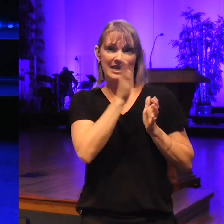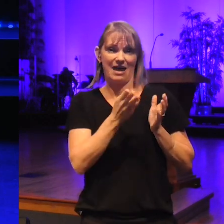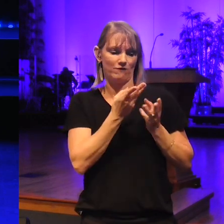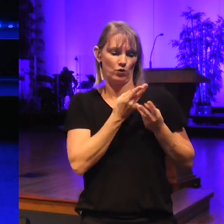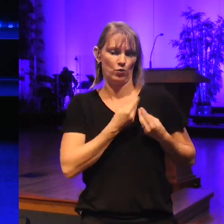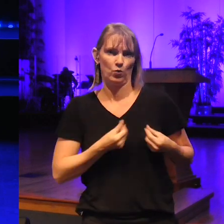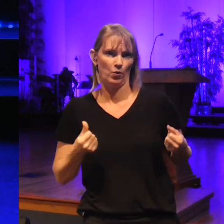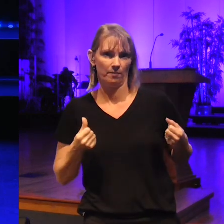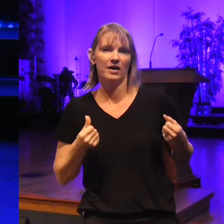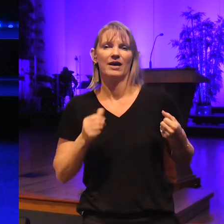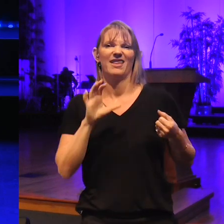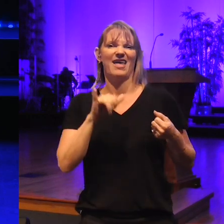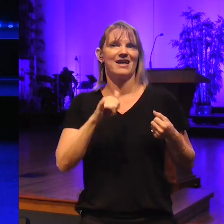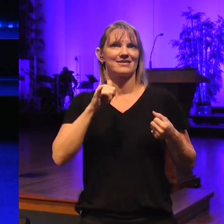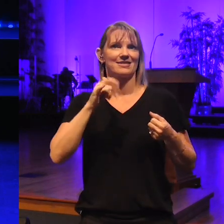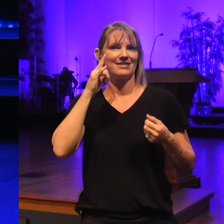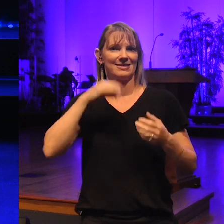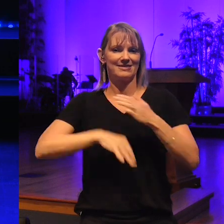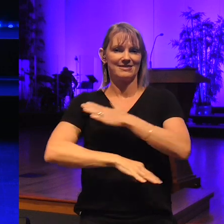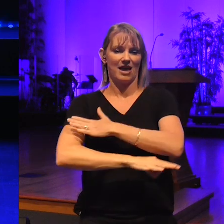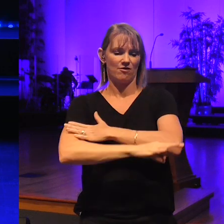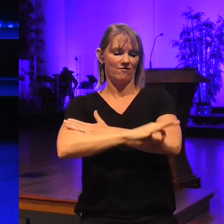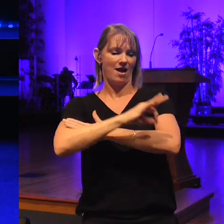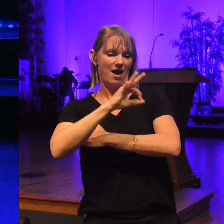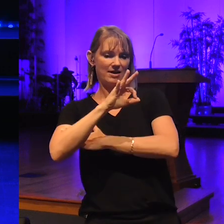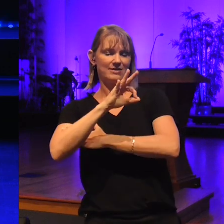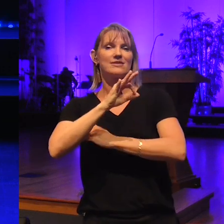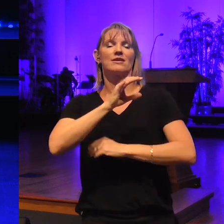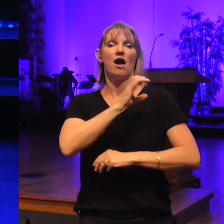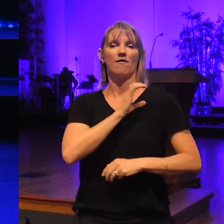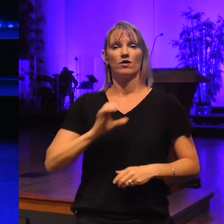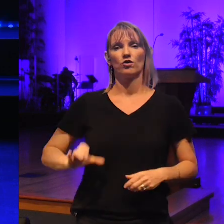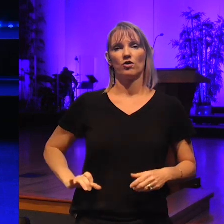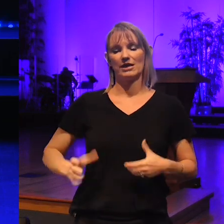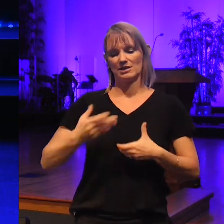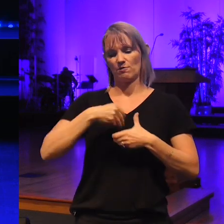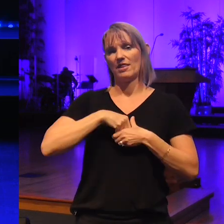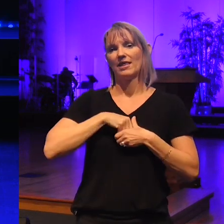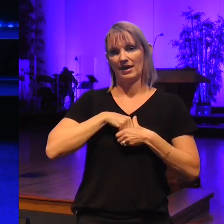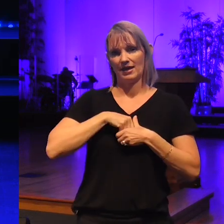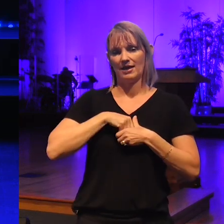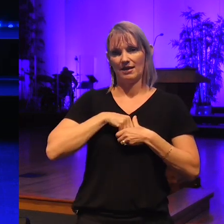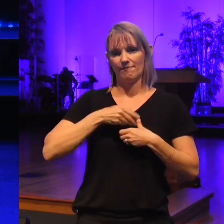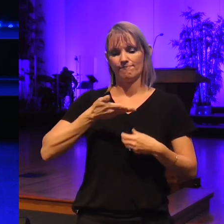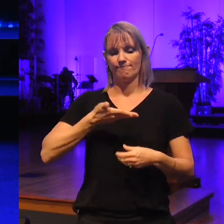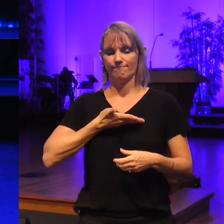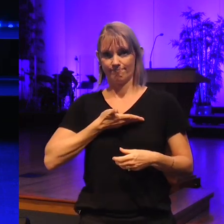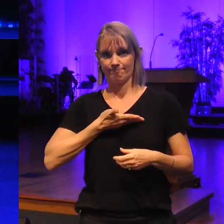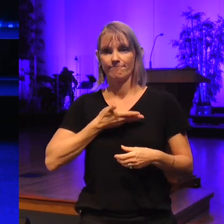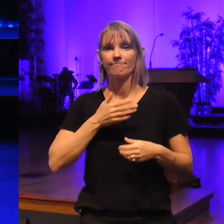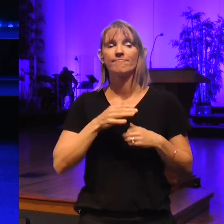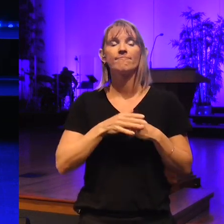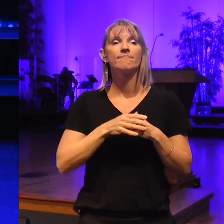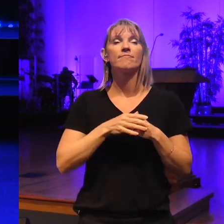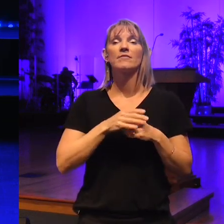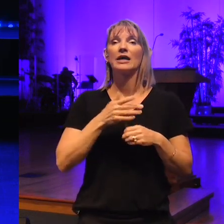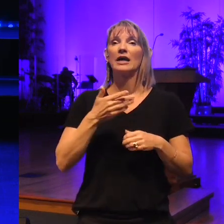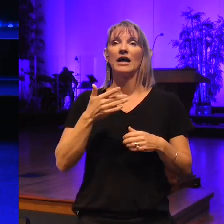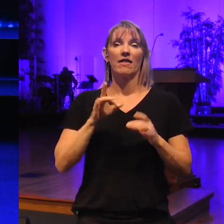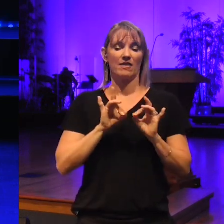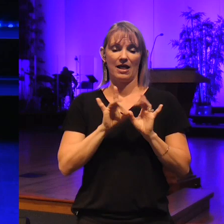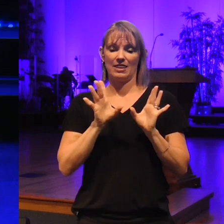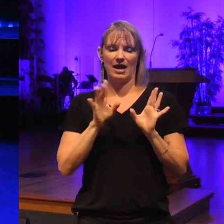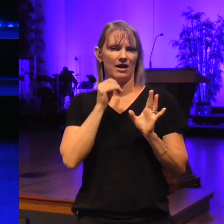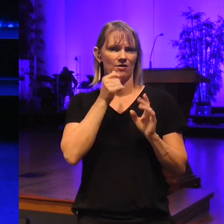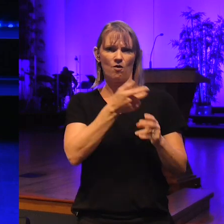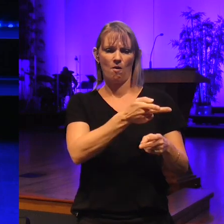It is the eternal sunrise of the Christ within that lies. This light is not